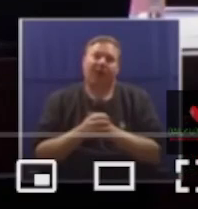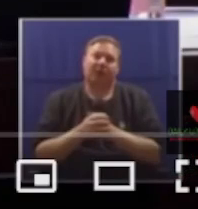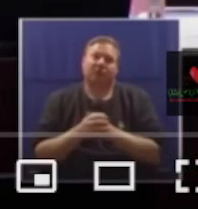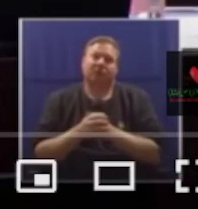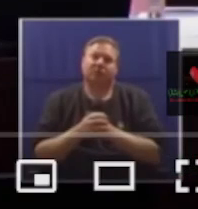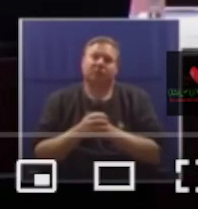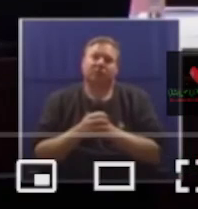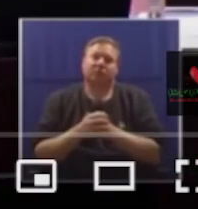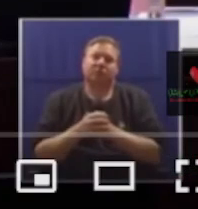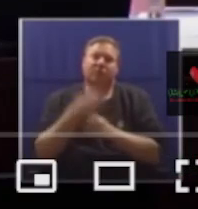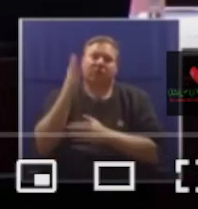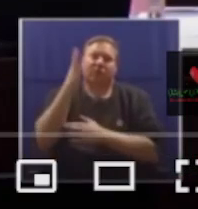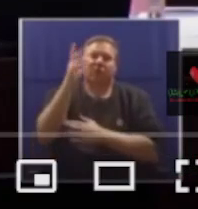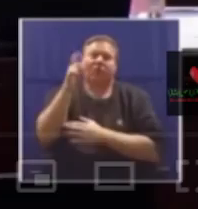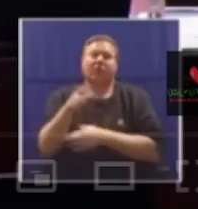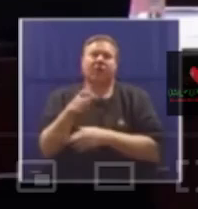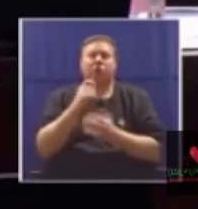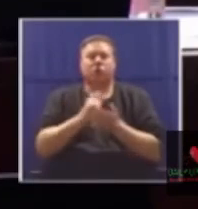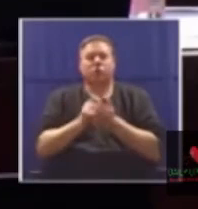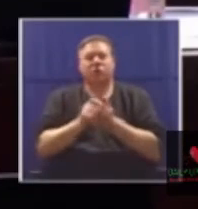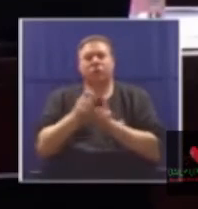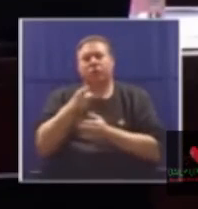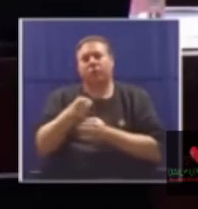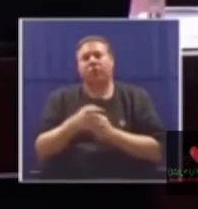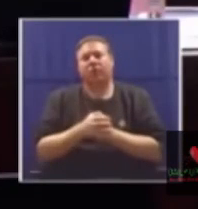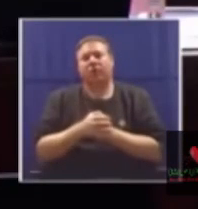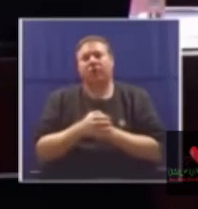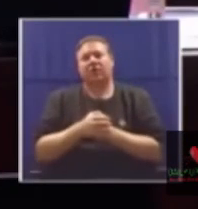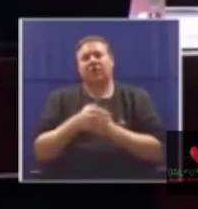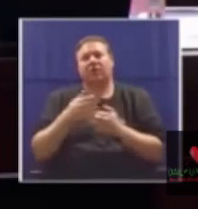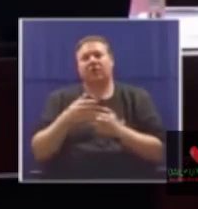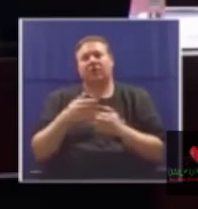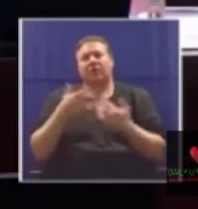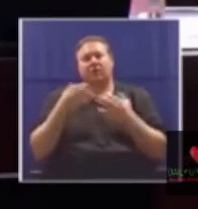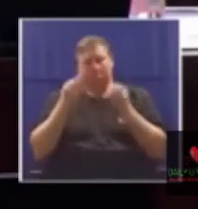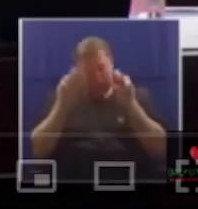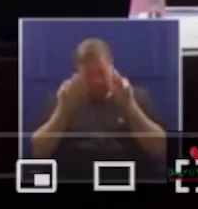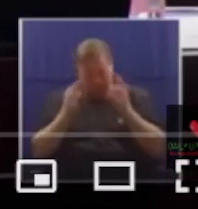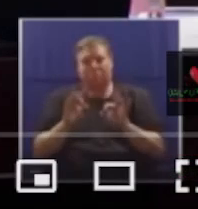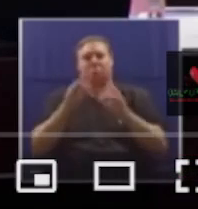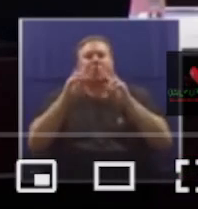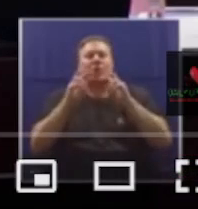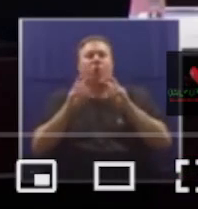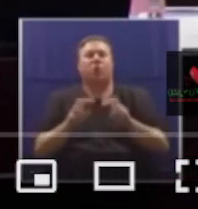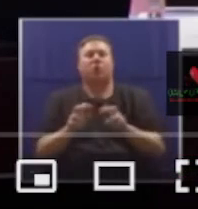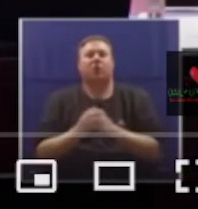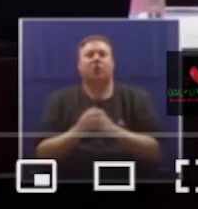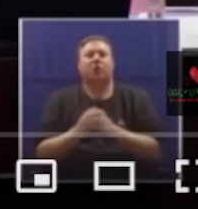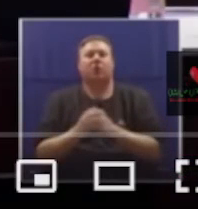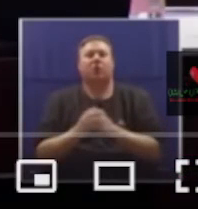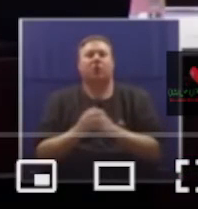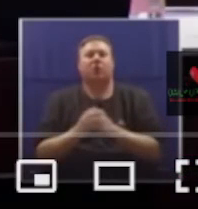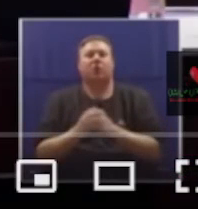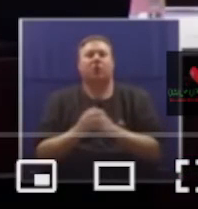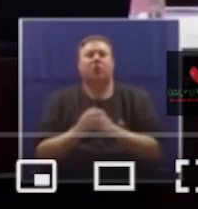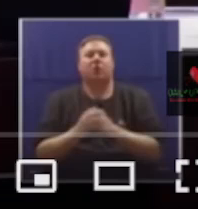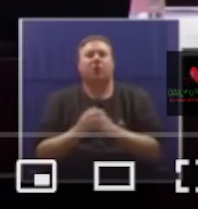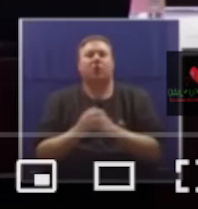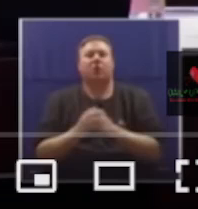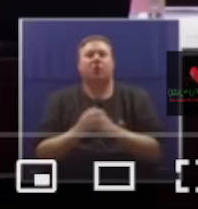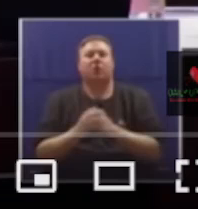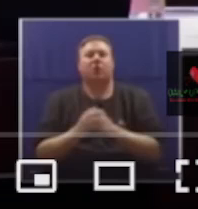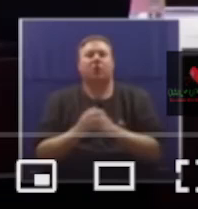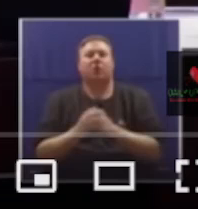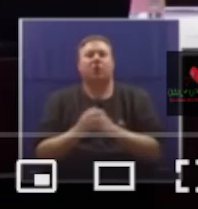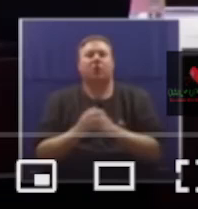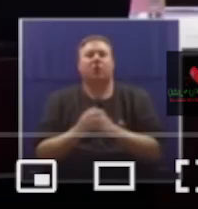Speaker, we have written to you already that let us get a proper inquiry. Let us deal with this. When I heard people saying